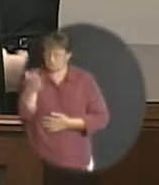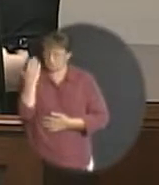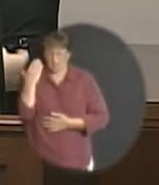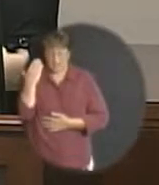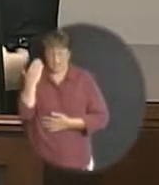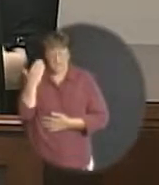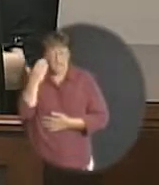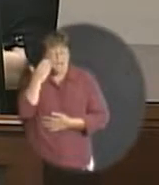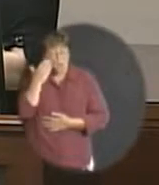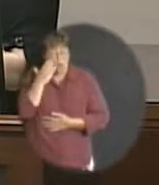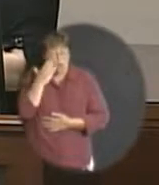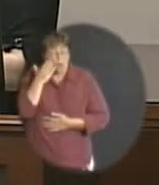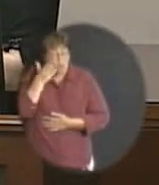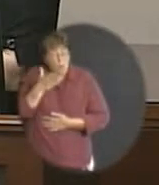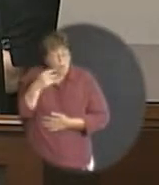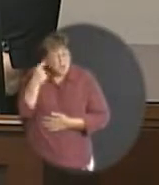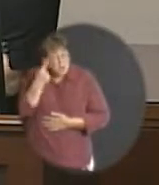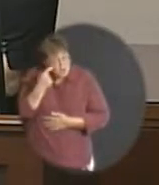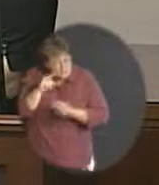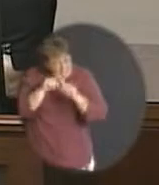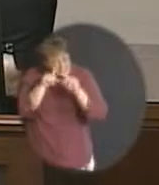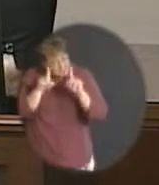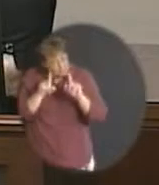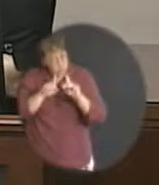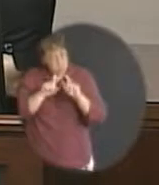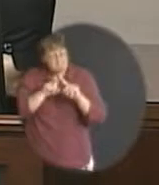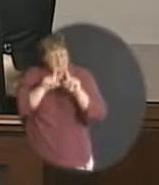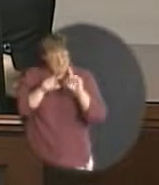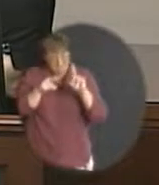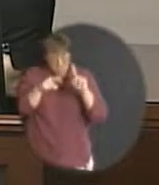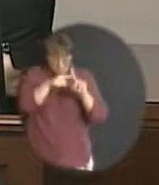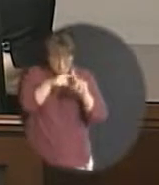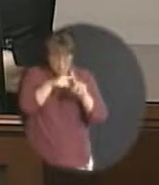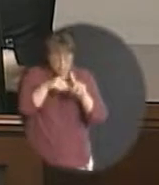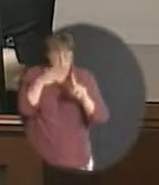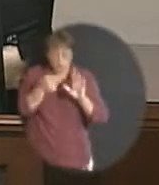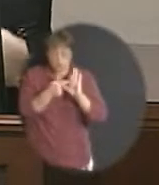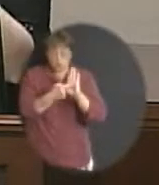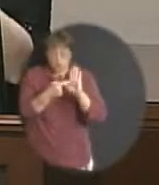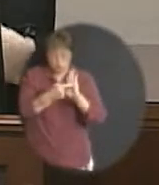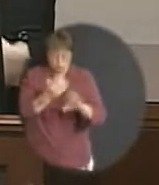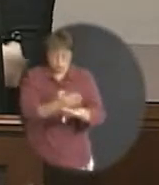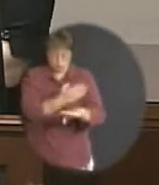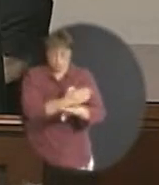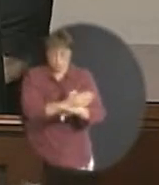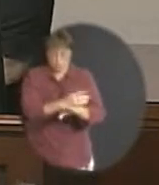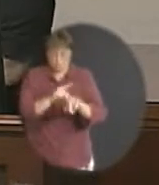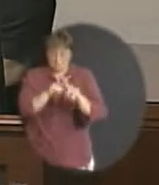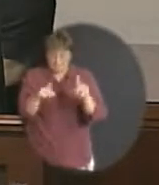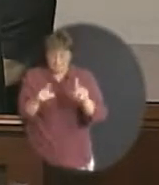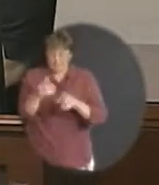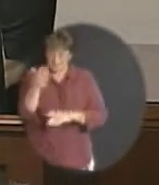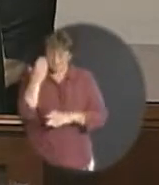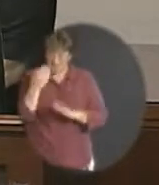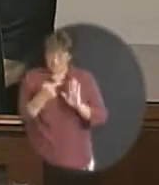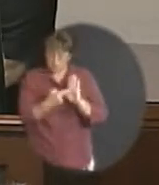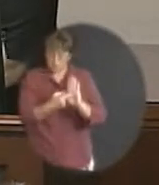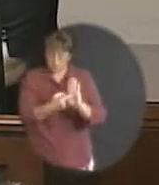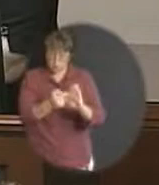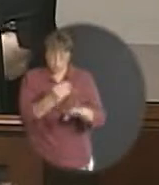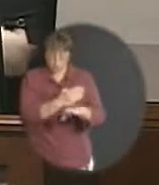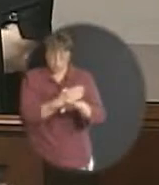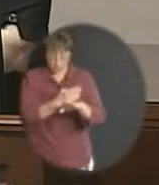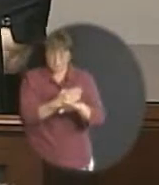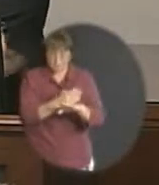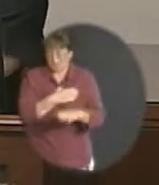slightly different, but the positive really is being able to show growth. Mm-hmm. Whereas before we've been able to show this growth, but nobody's cared.